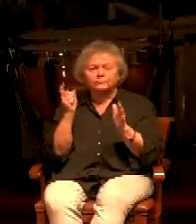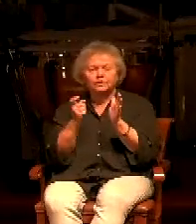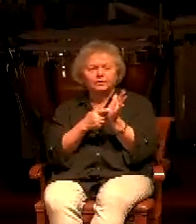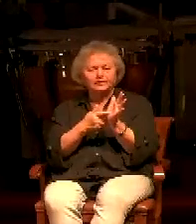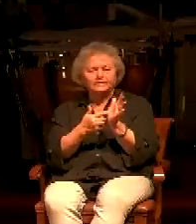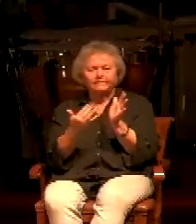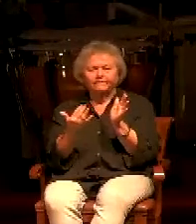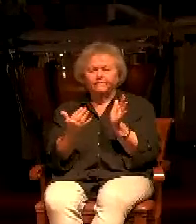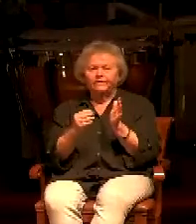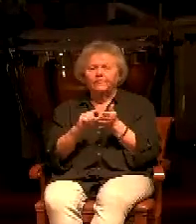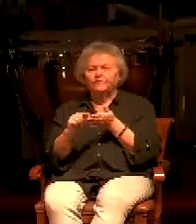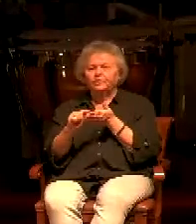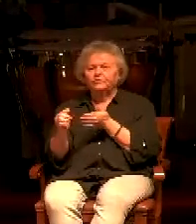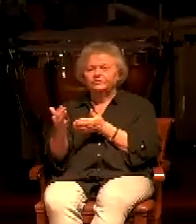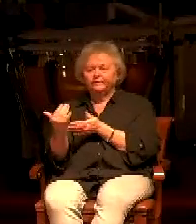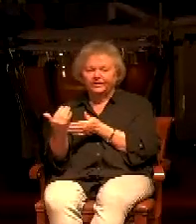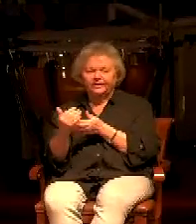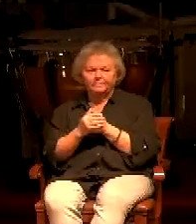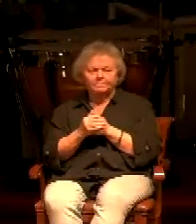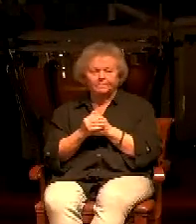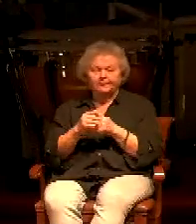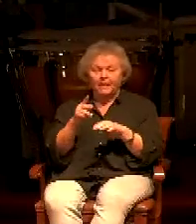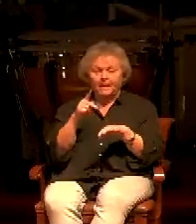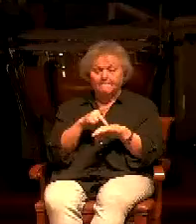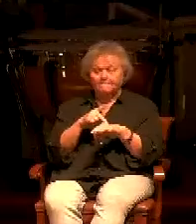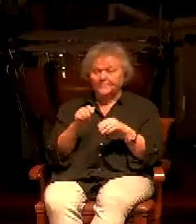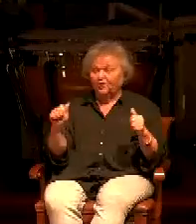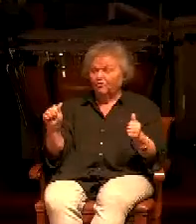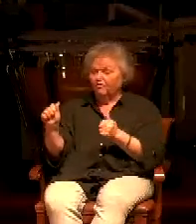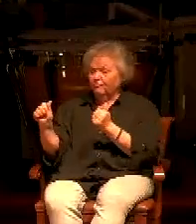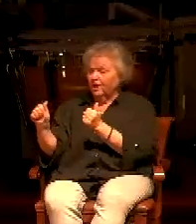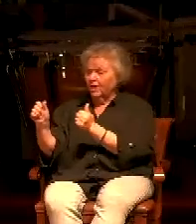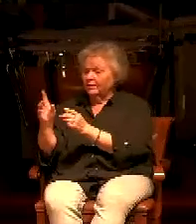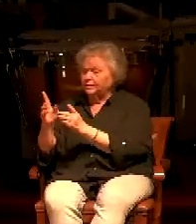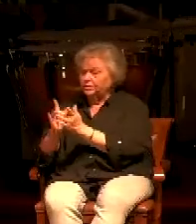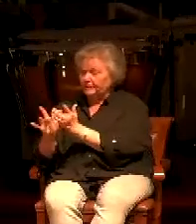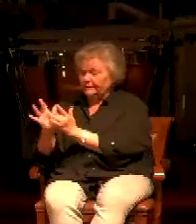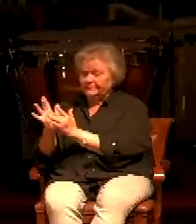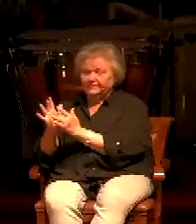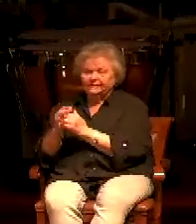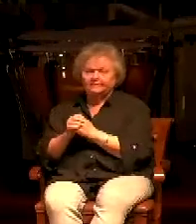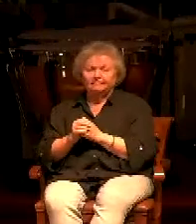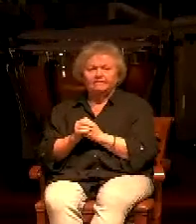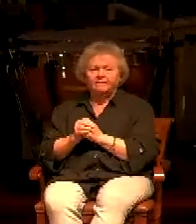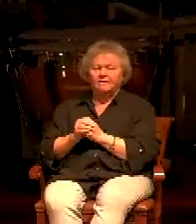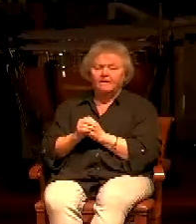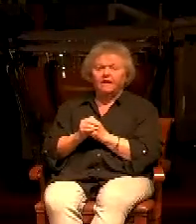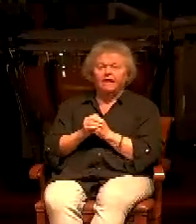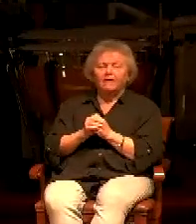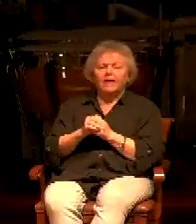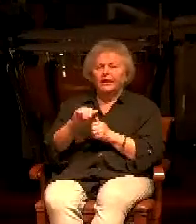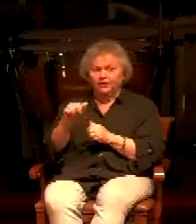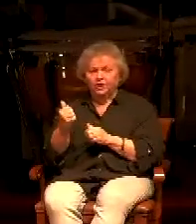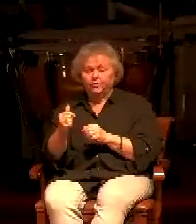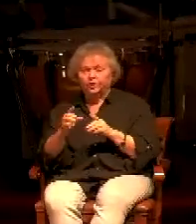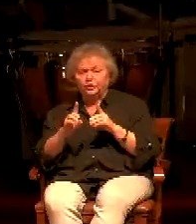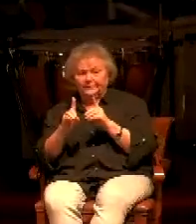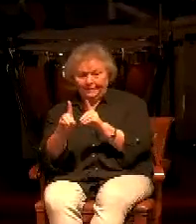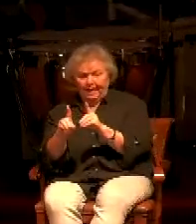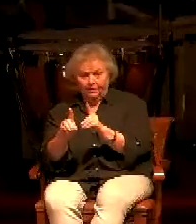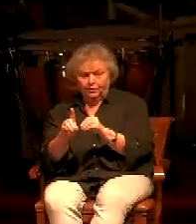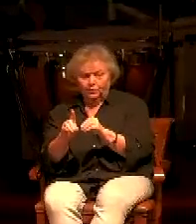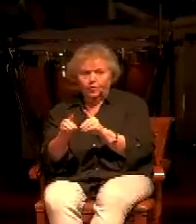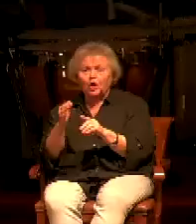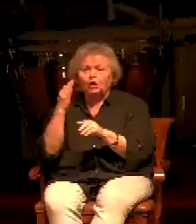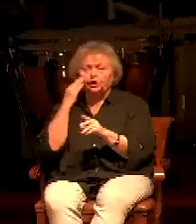15. Simon Peter followed Jesus, and so did another disciple. And since that disciple was known by the high priest, that means John knew